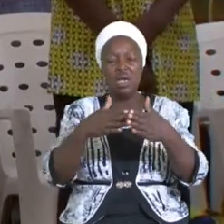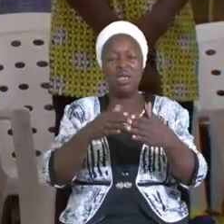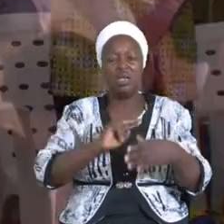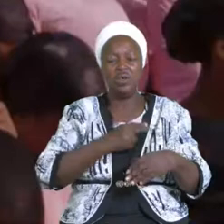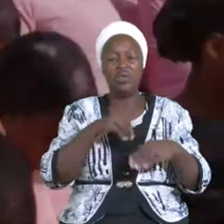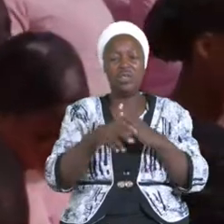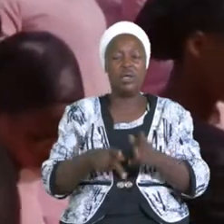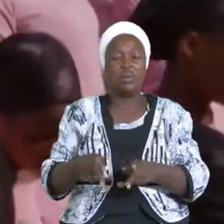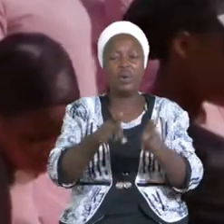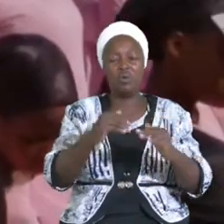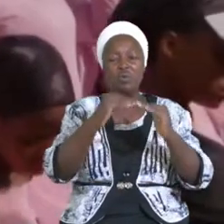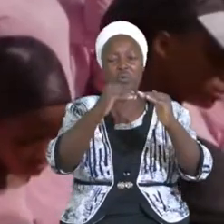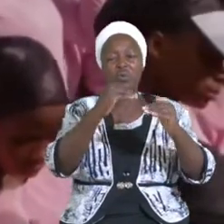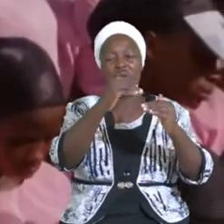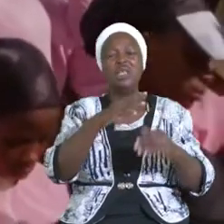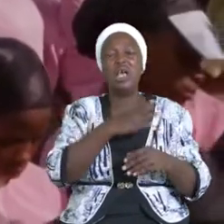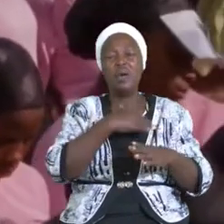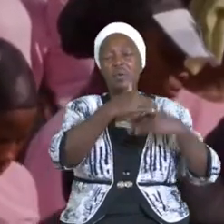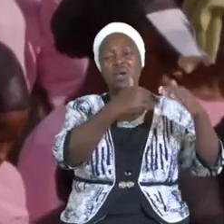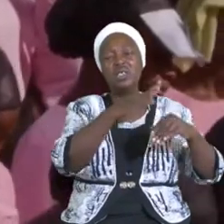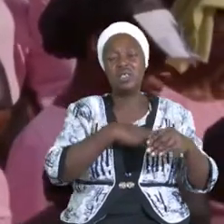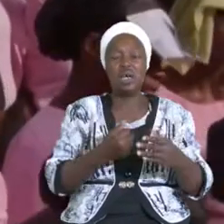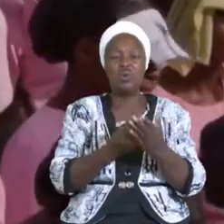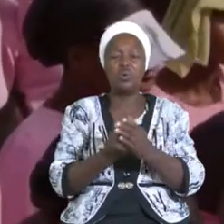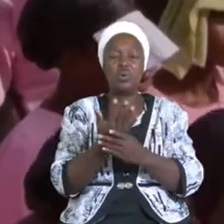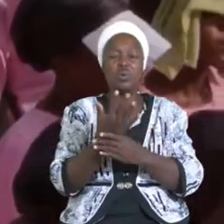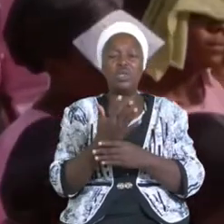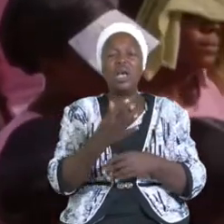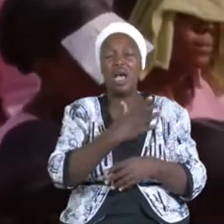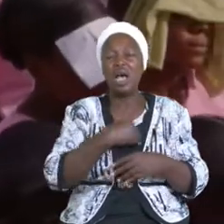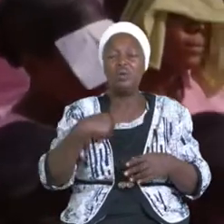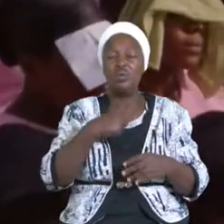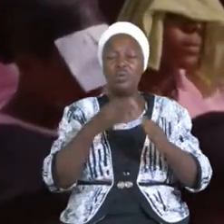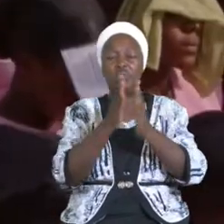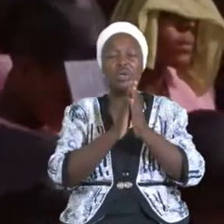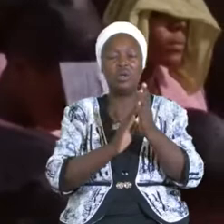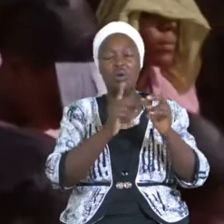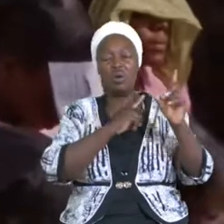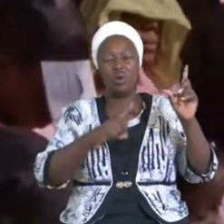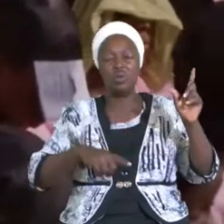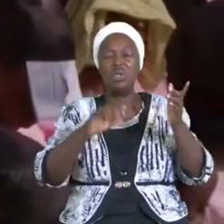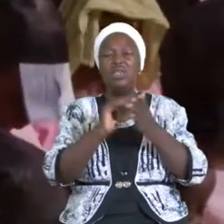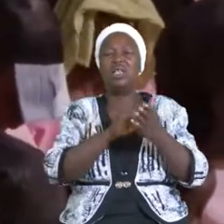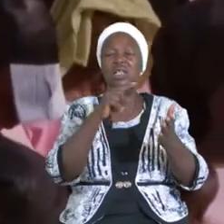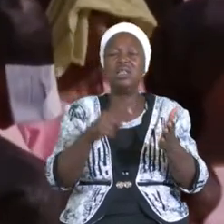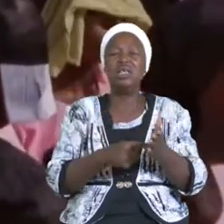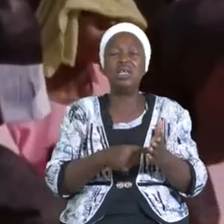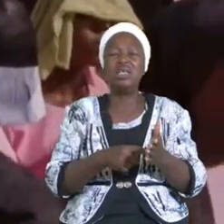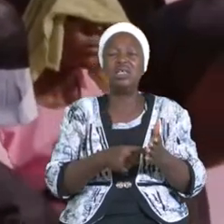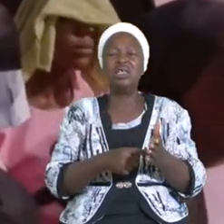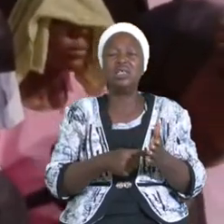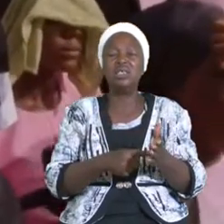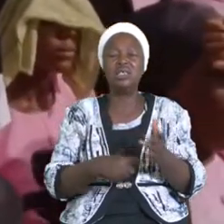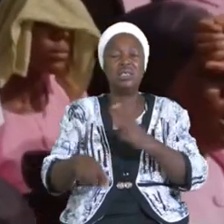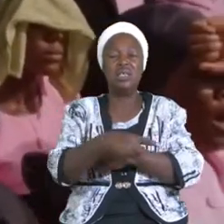progress and growth. And we pray, Lord, that this day, a